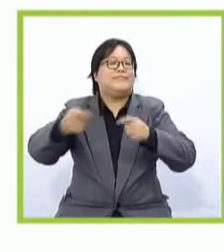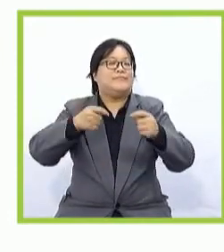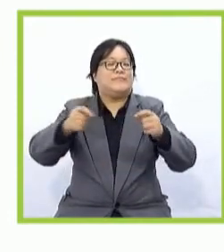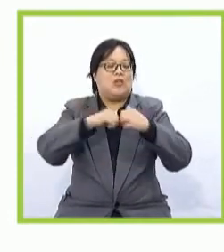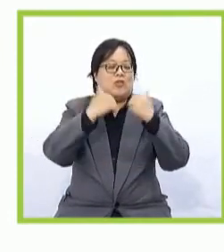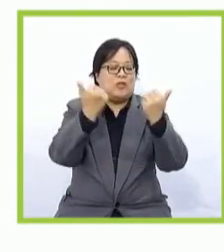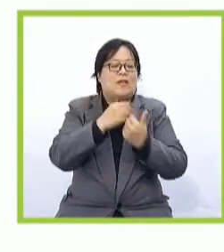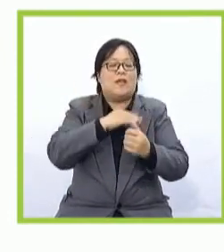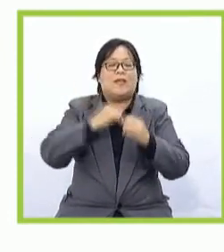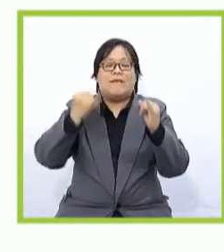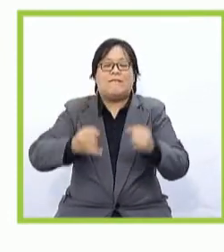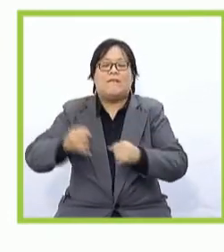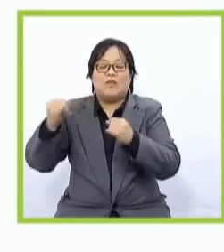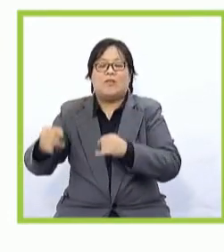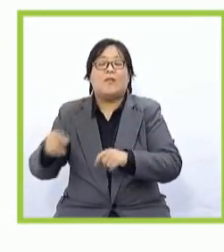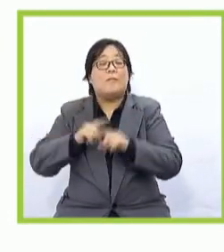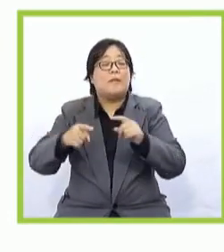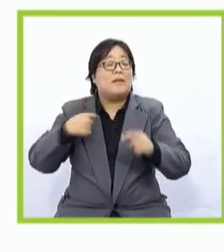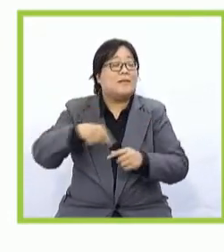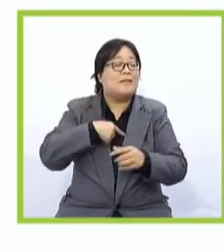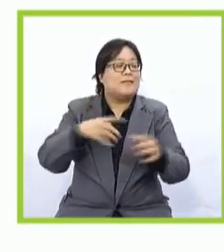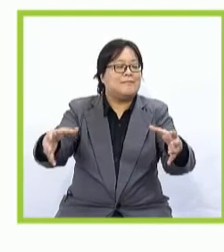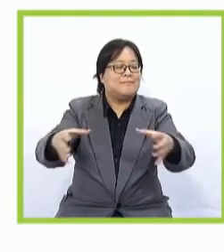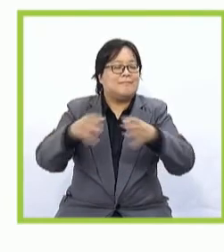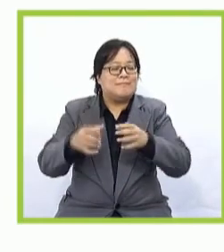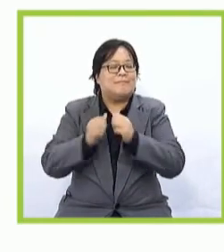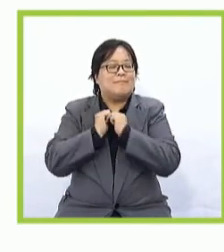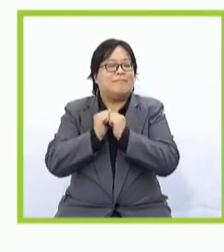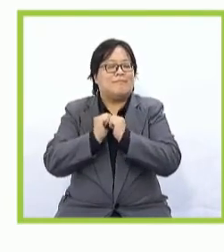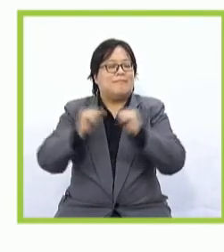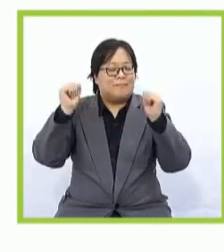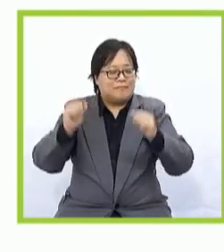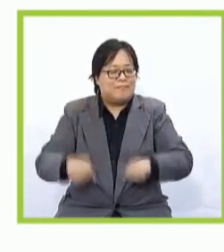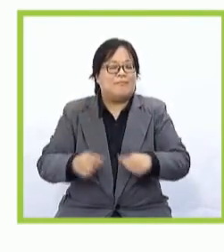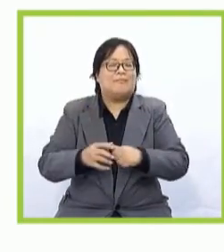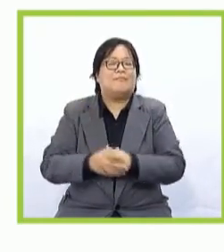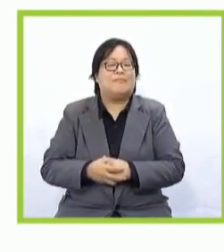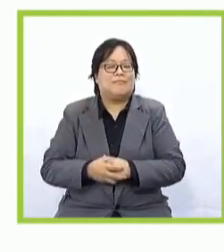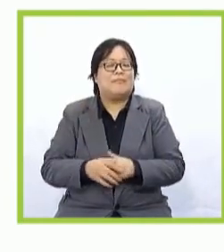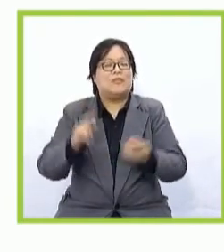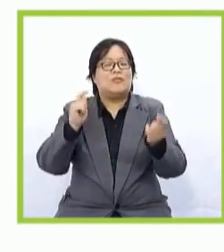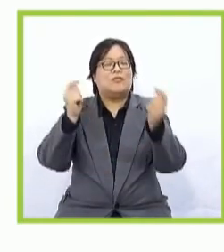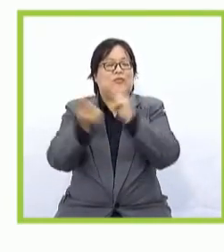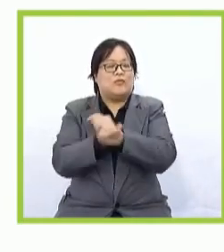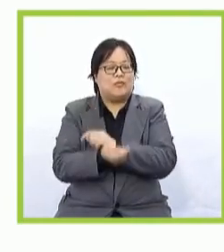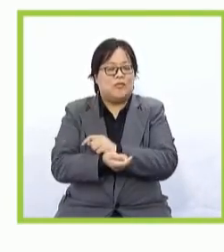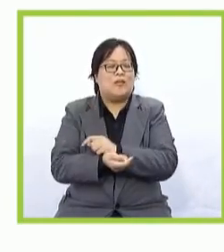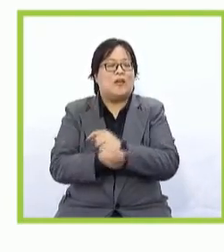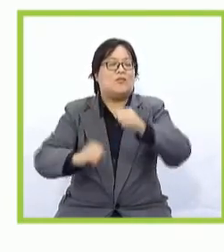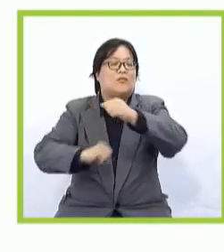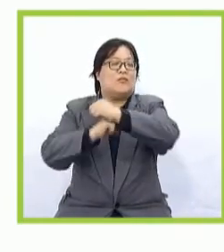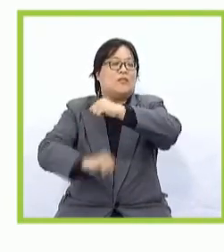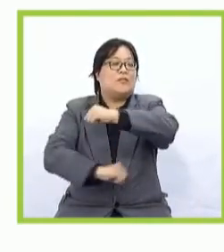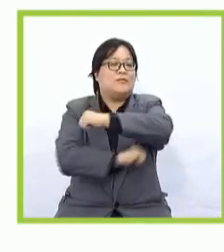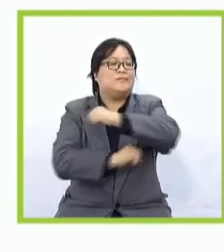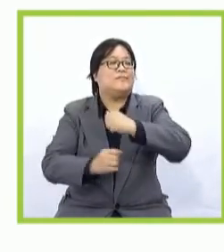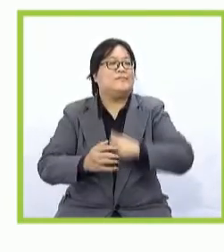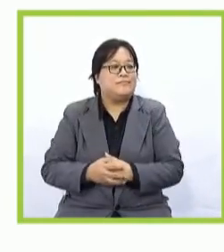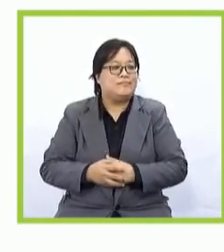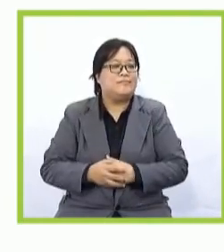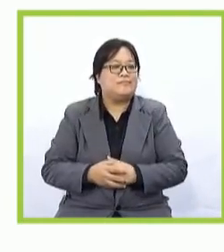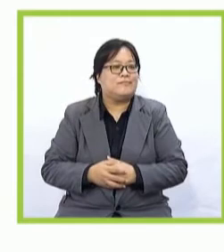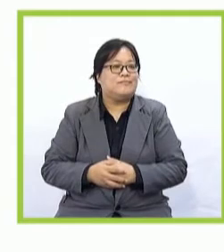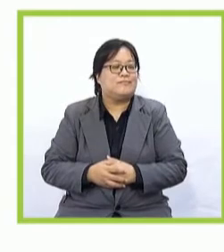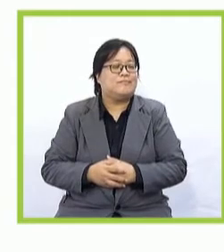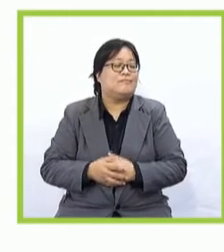but collectively, we can also, through our agency, change structure. So these